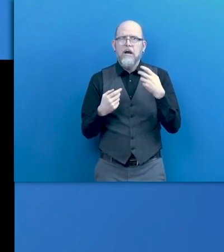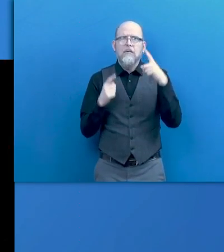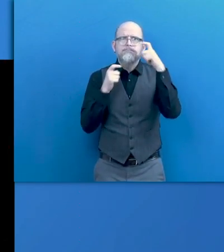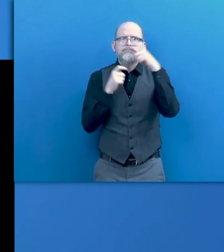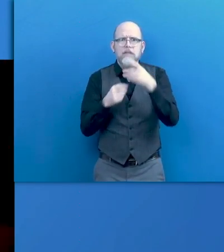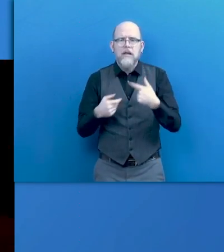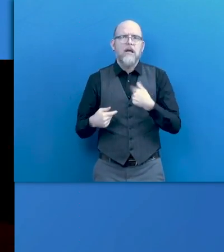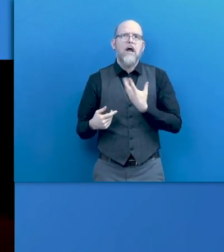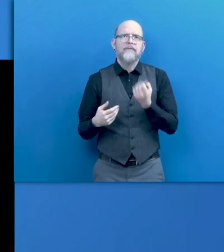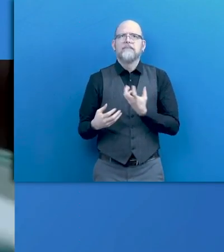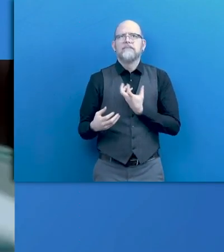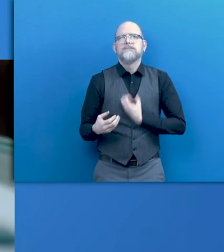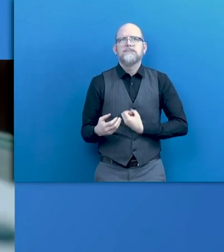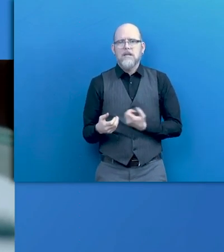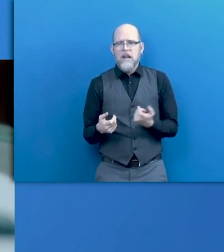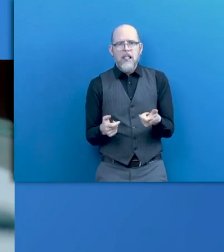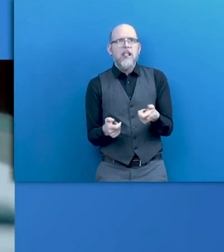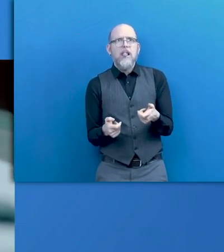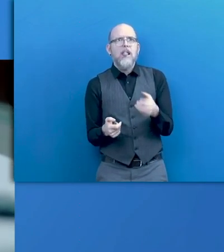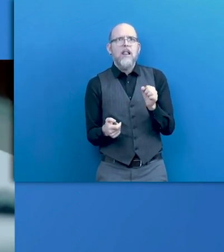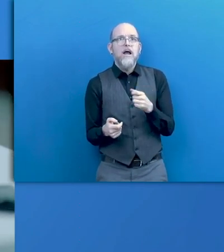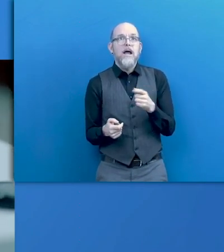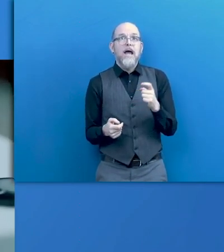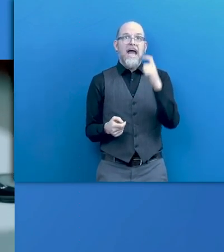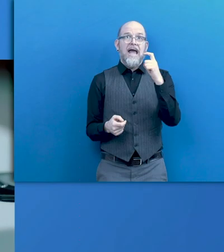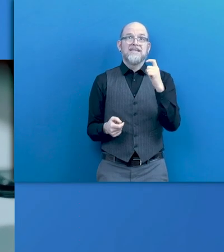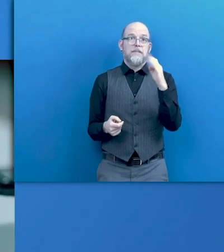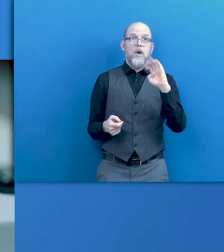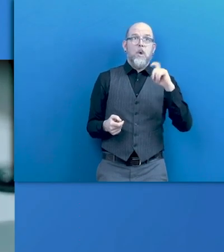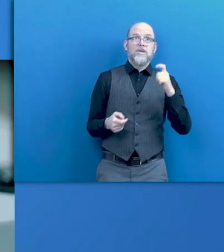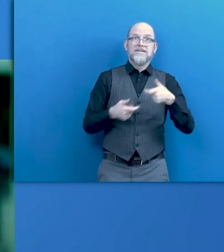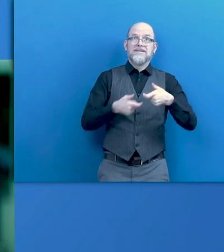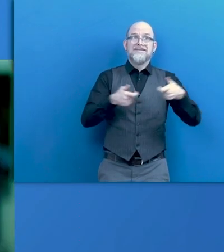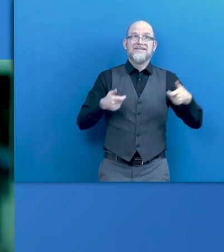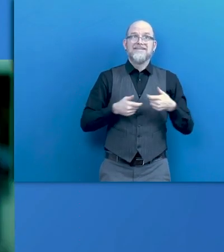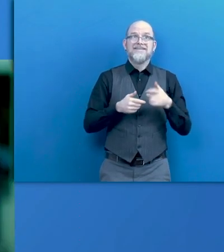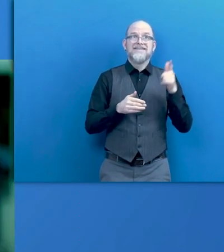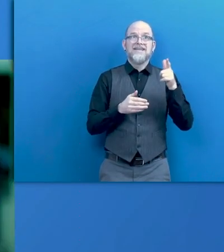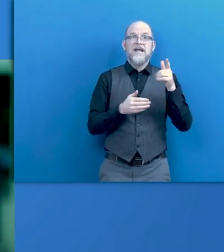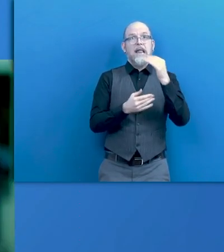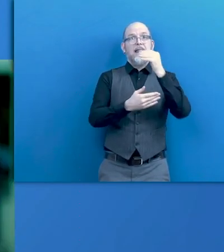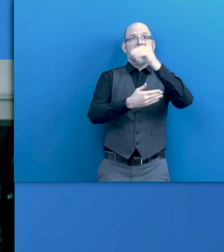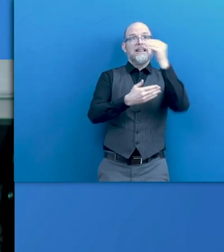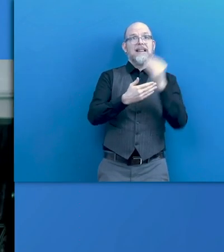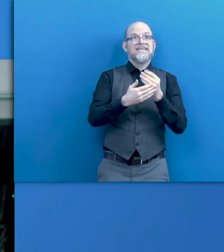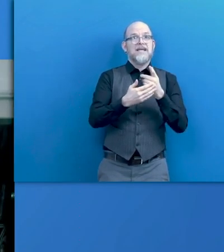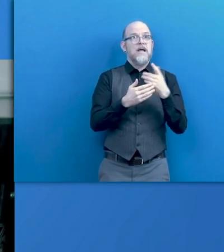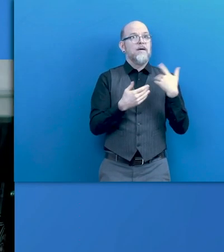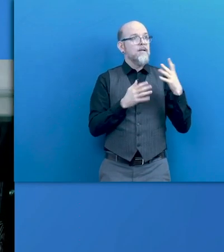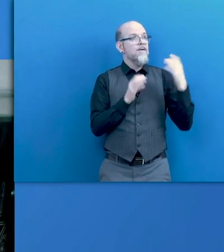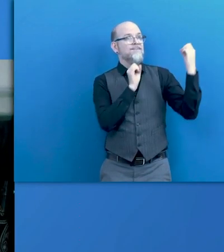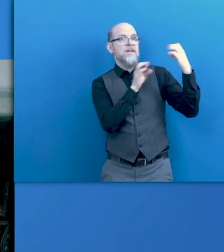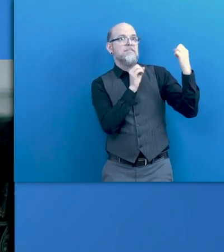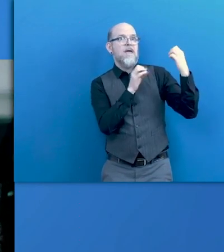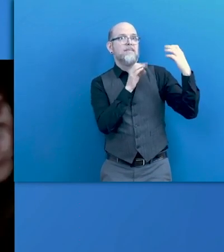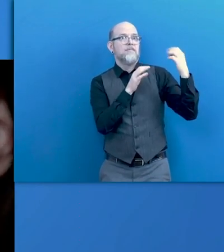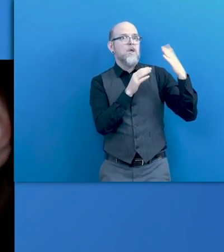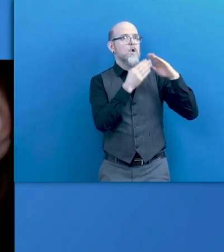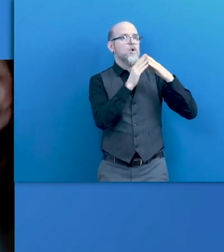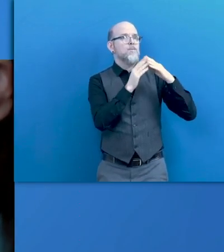no! We designed the Xbox Adaptive Controller through feedback from the accessibility community. The